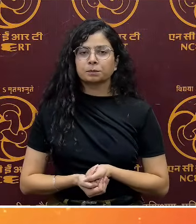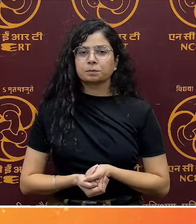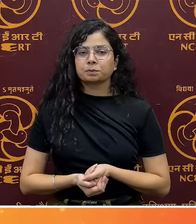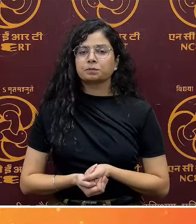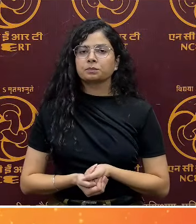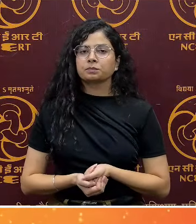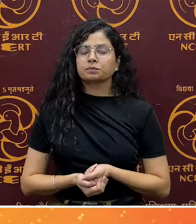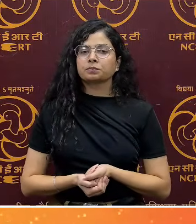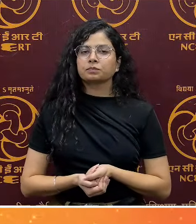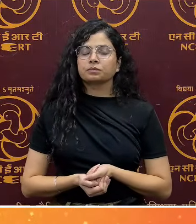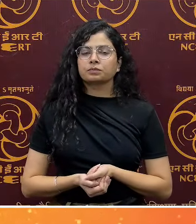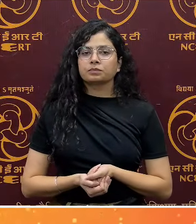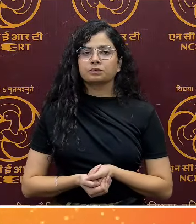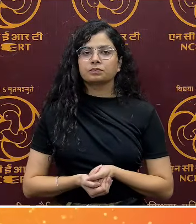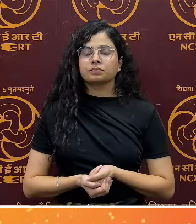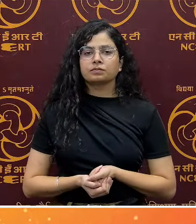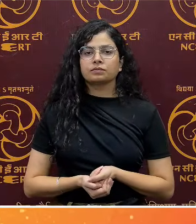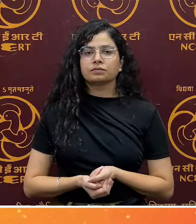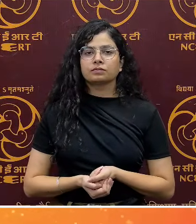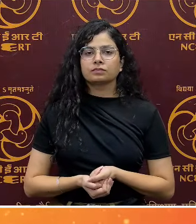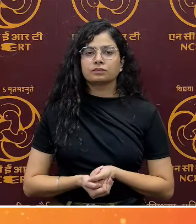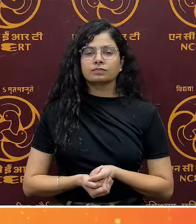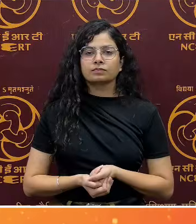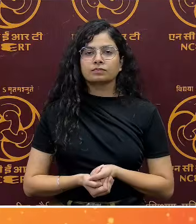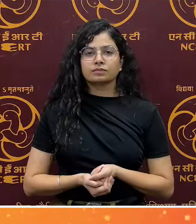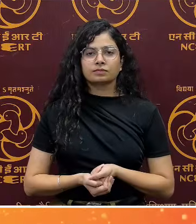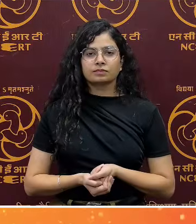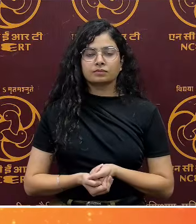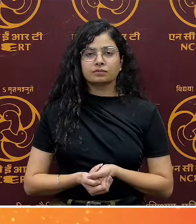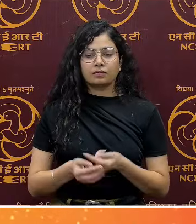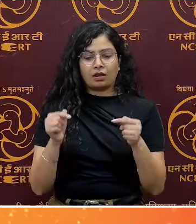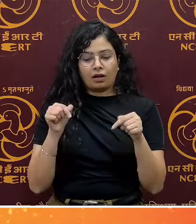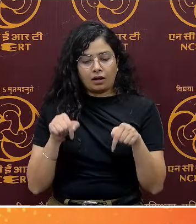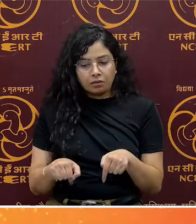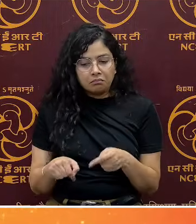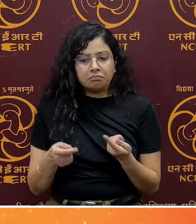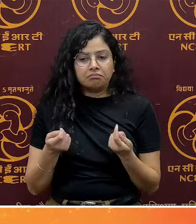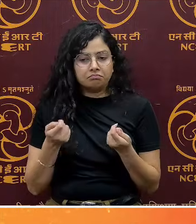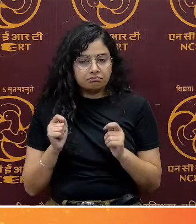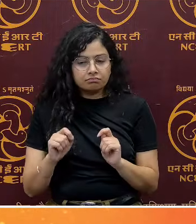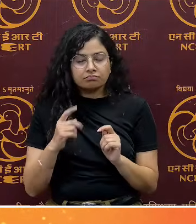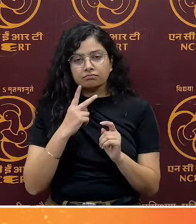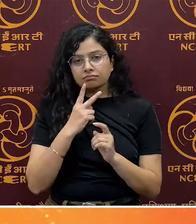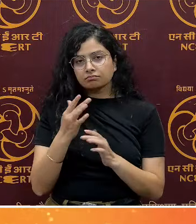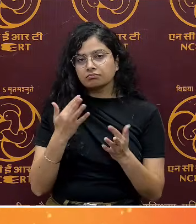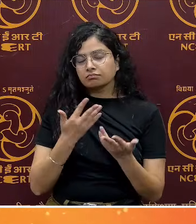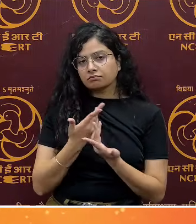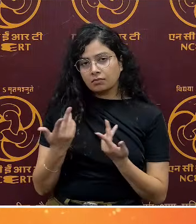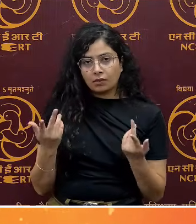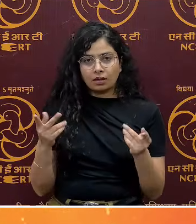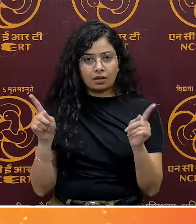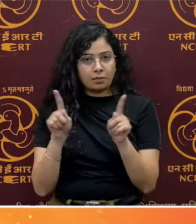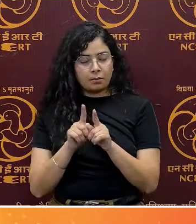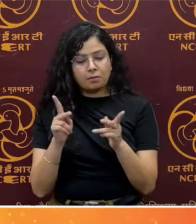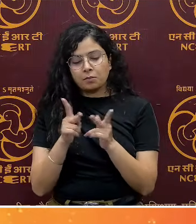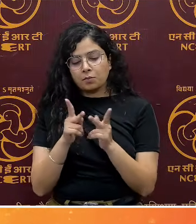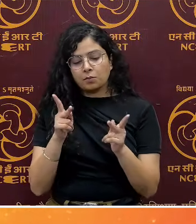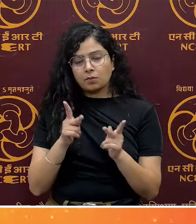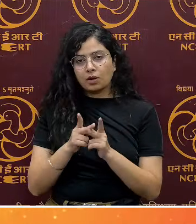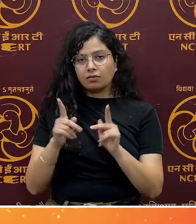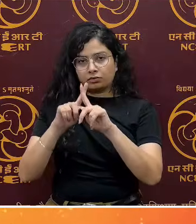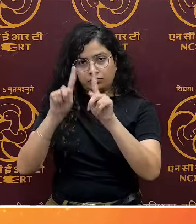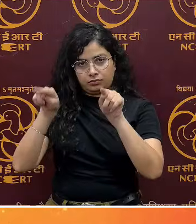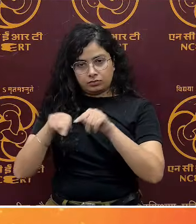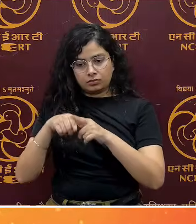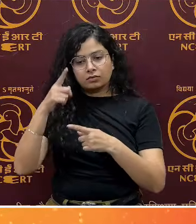It is getting separated. Now we will try to see whether this is exactly the half of the rectangle or